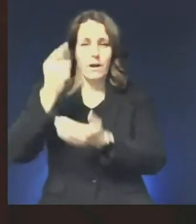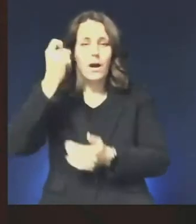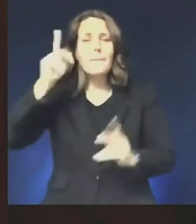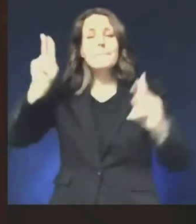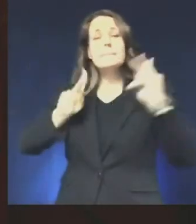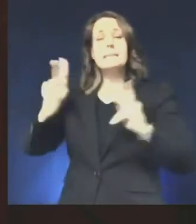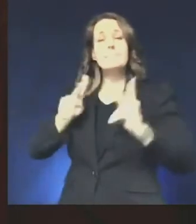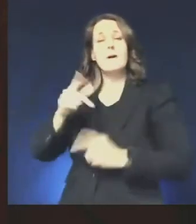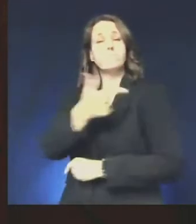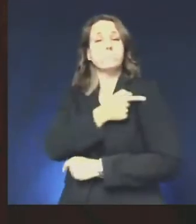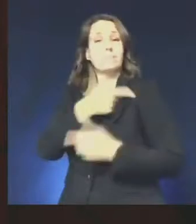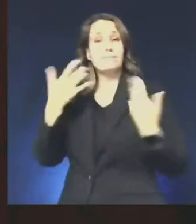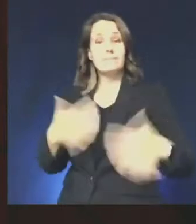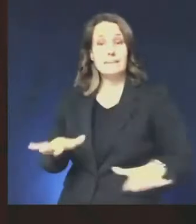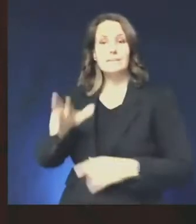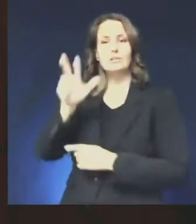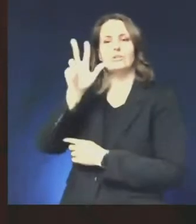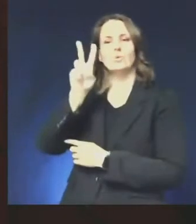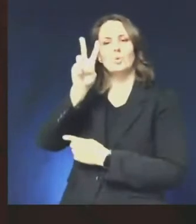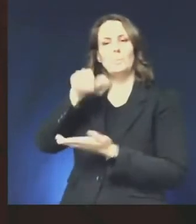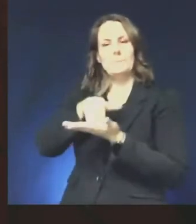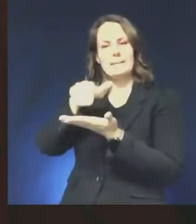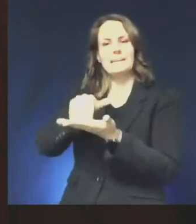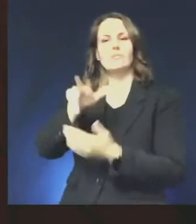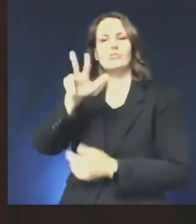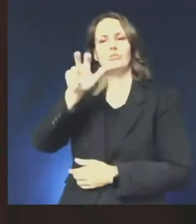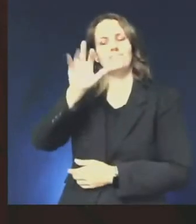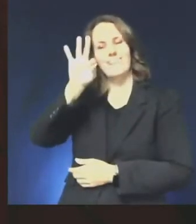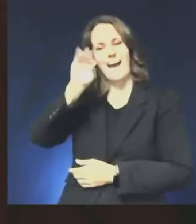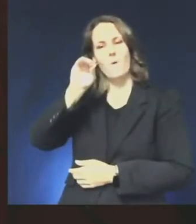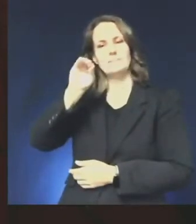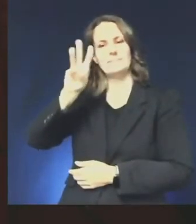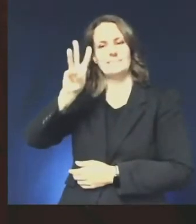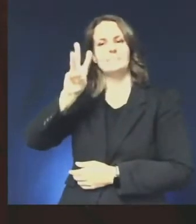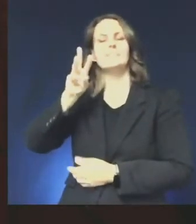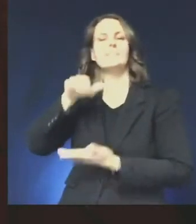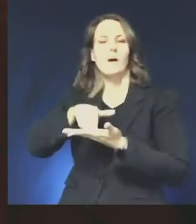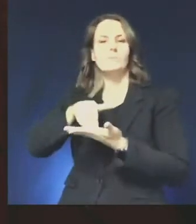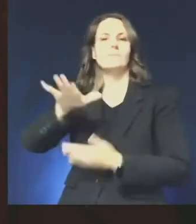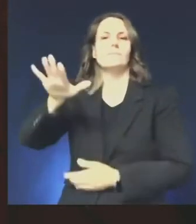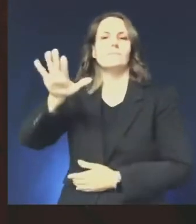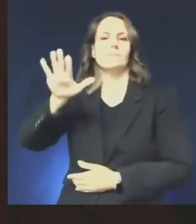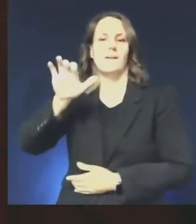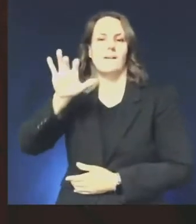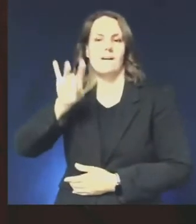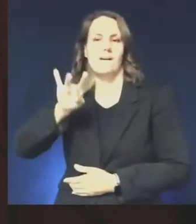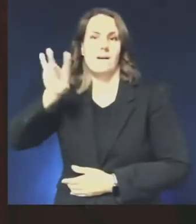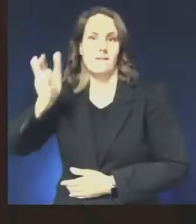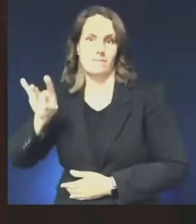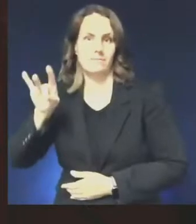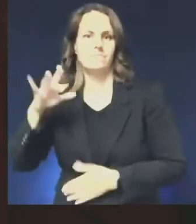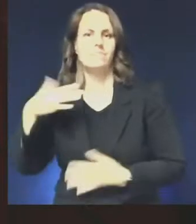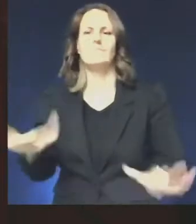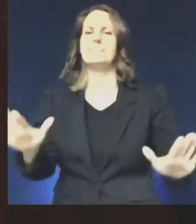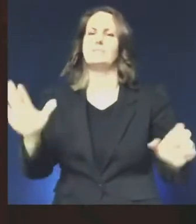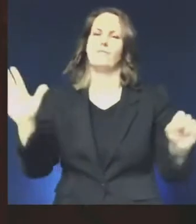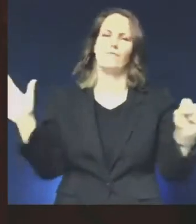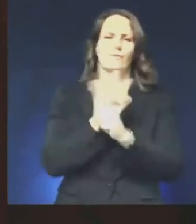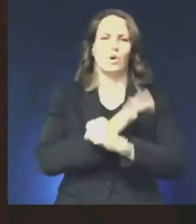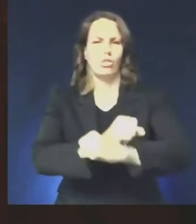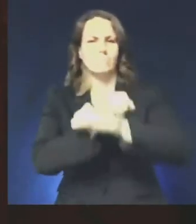2,906,588 Wisconsin residents have completed their vaccine series. We are also adding